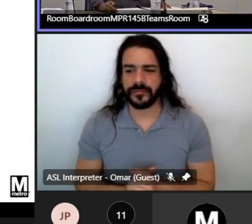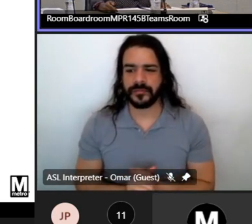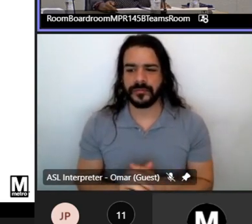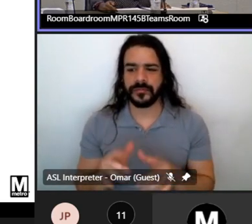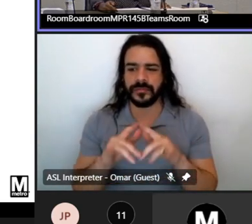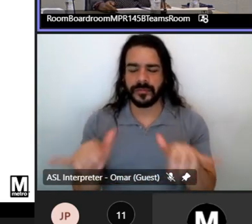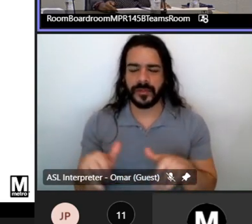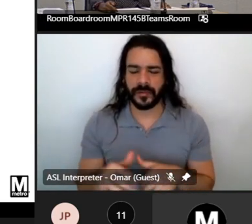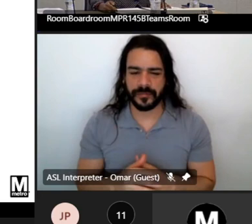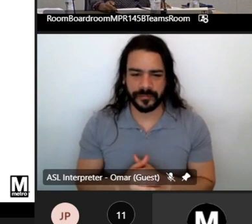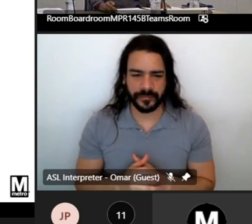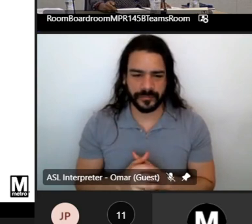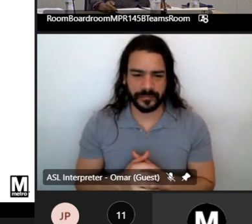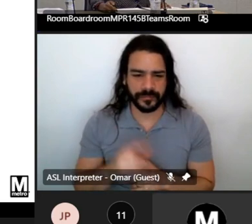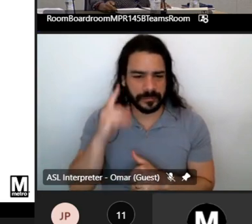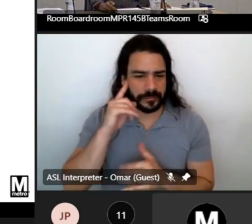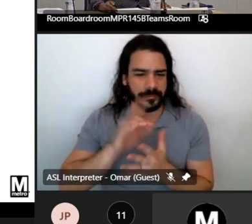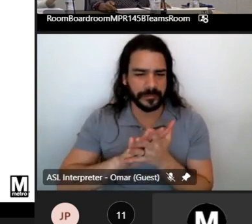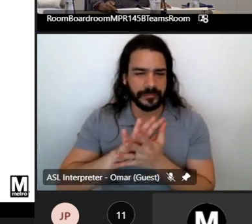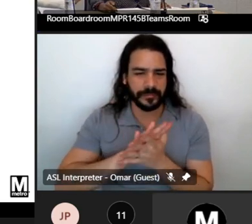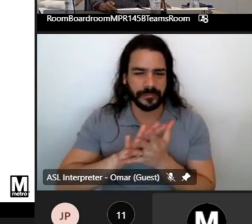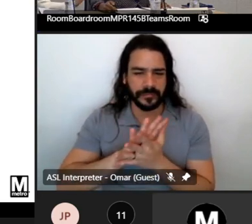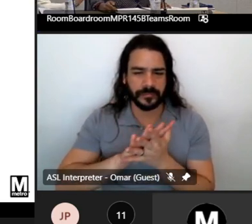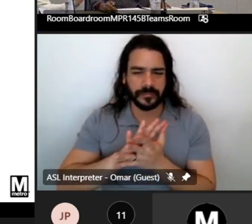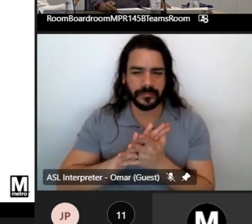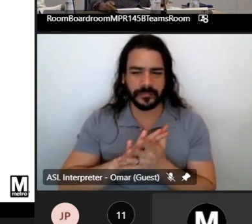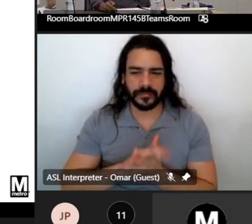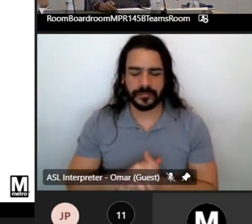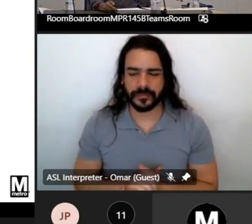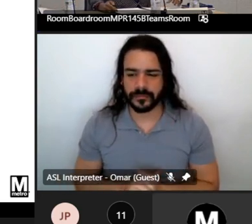operating budget visibility of about